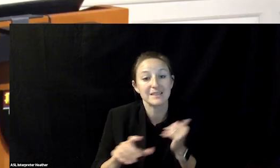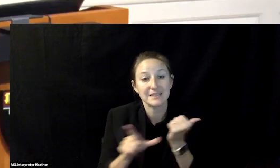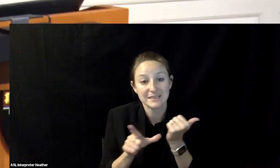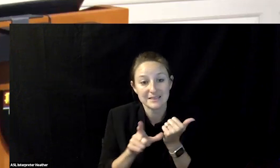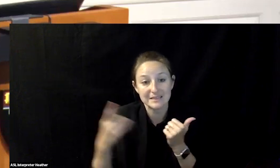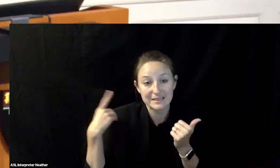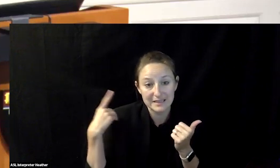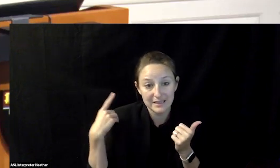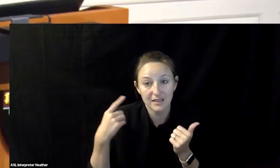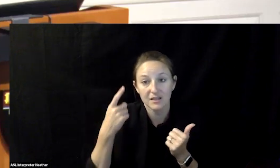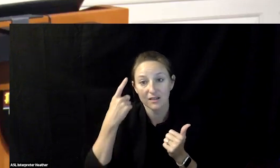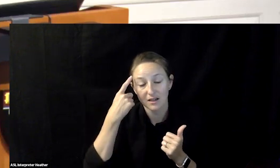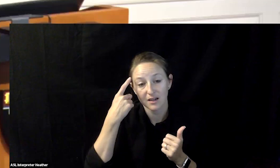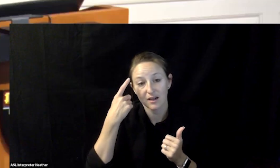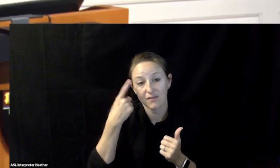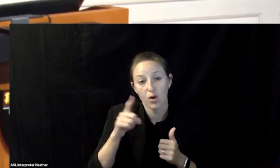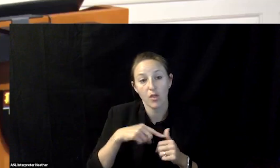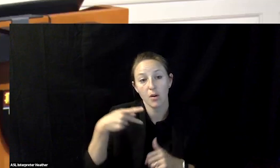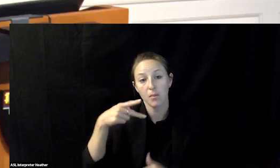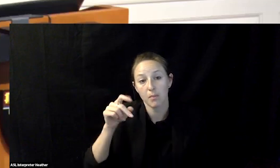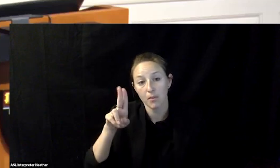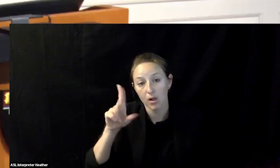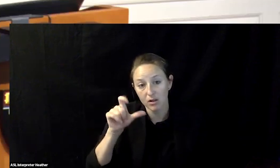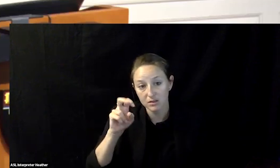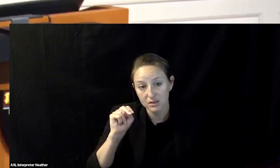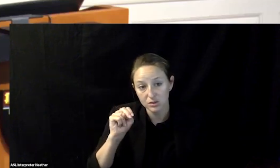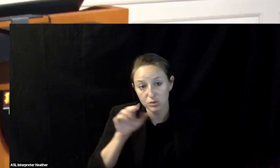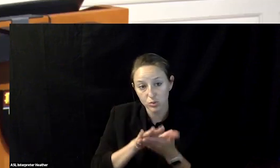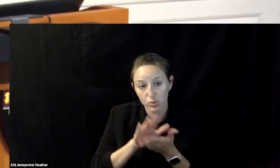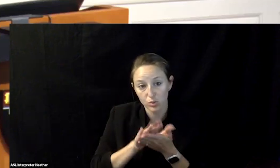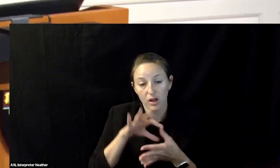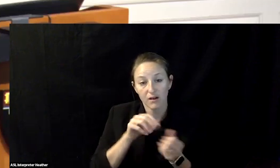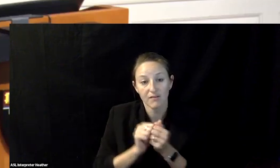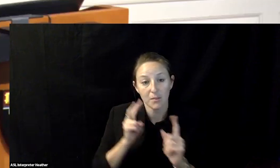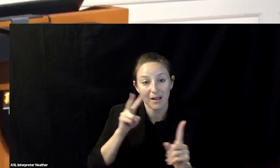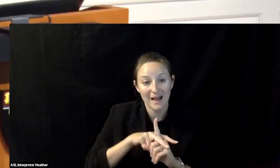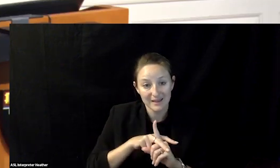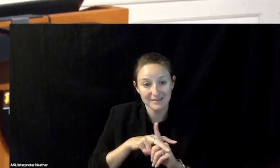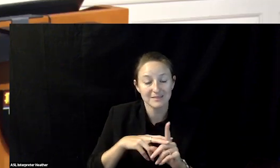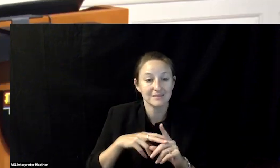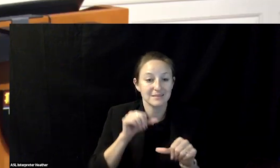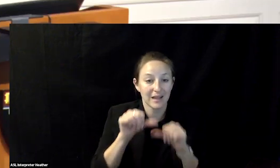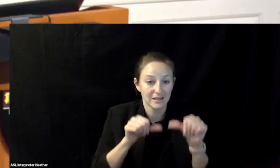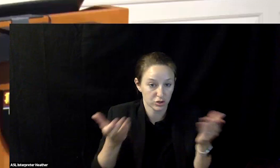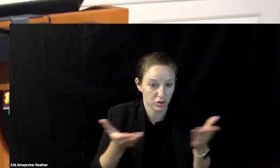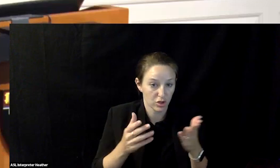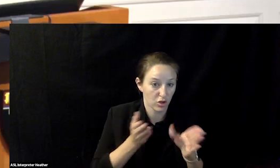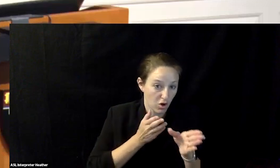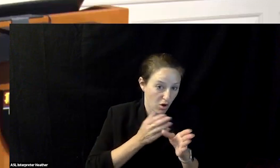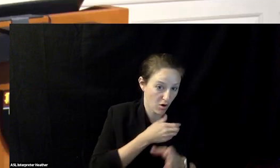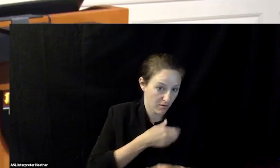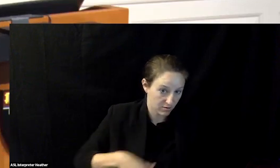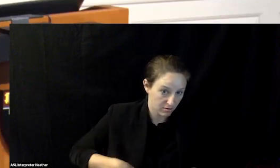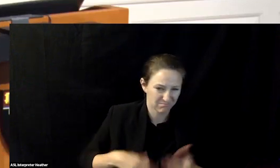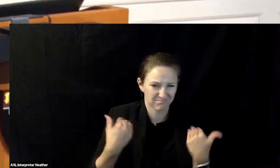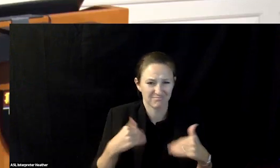Belonging at the Paulson School of Engineering and Applied Sciences at Harvard. So she's got a long track record of doing great work here at Harvard.